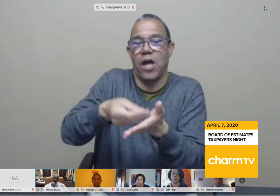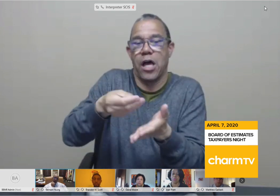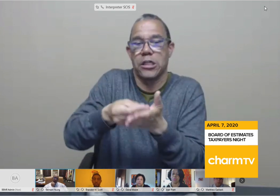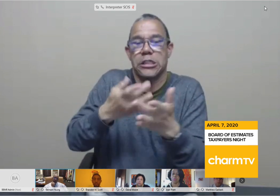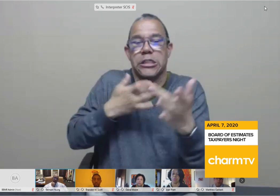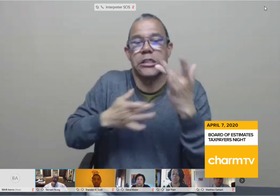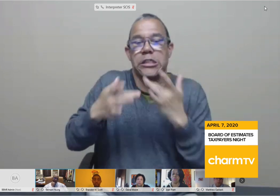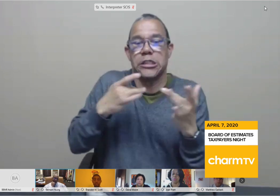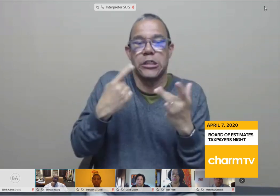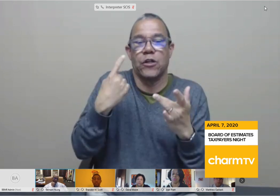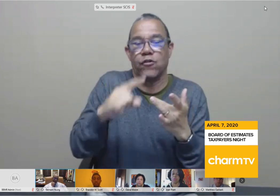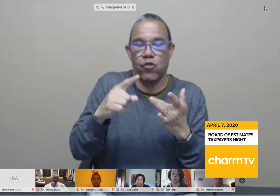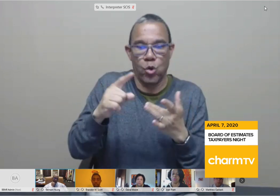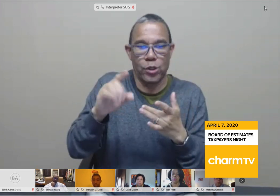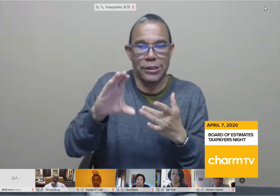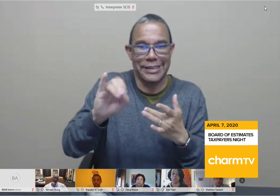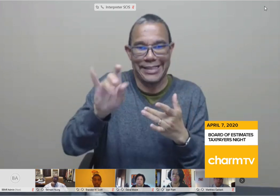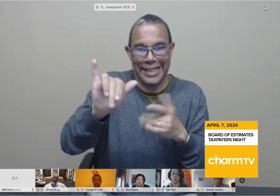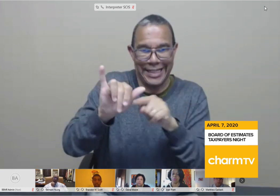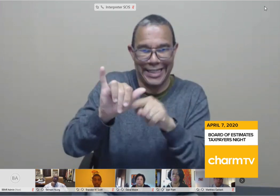reasonable expenses